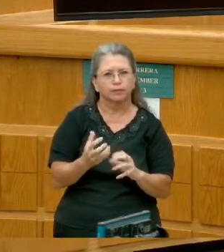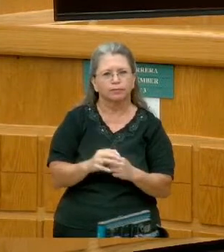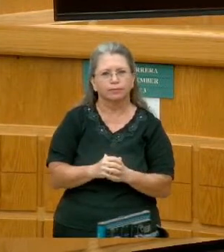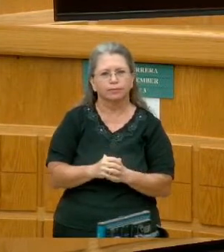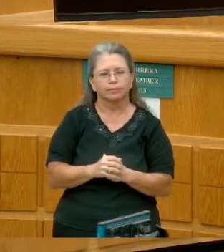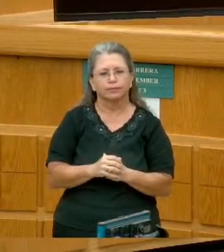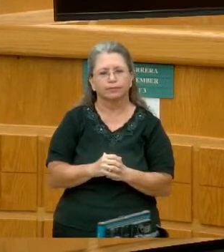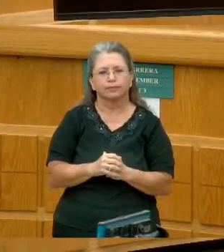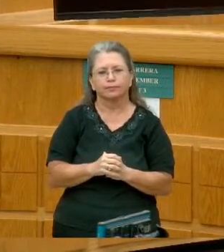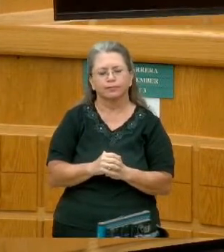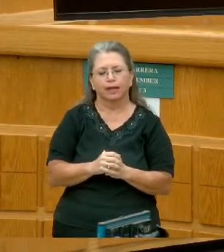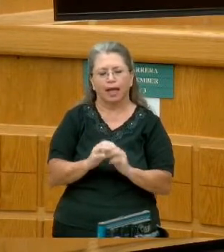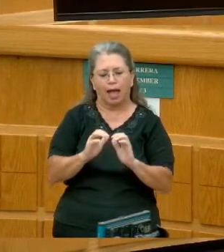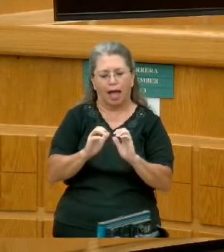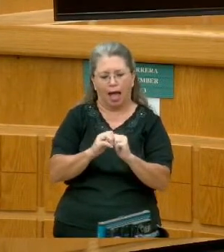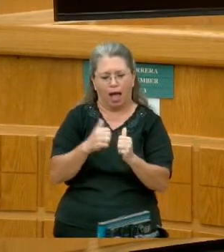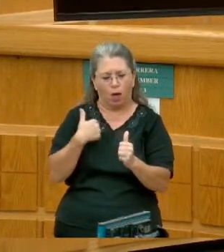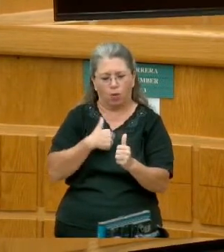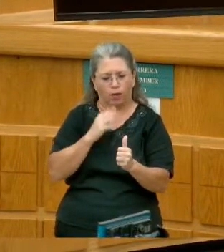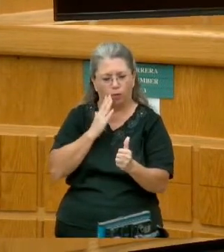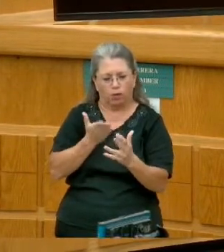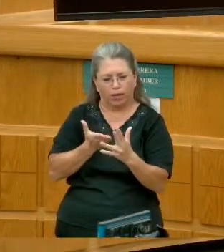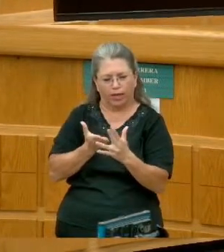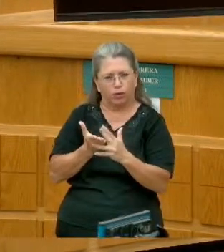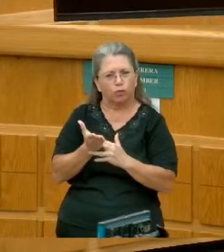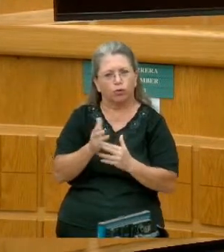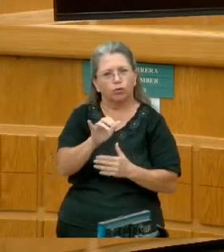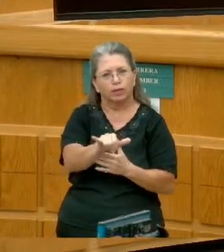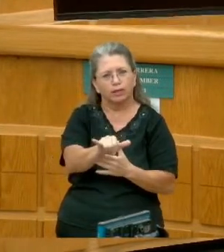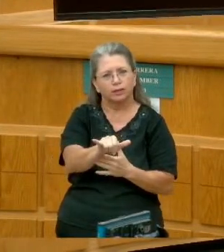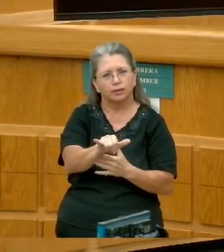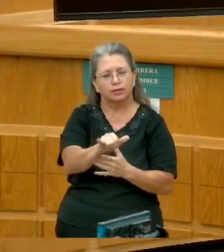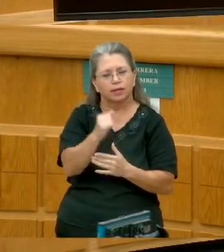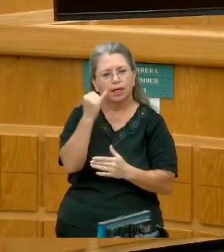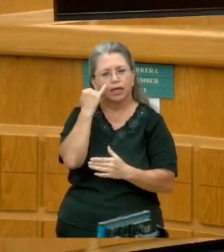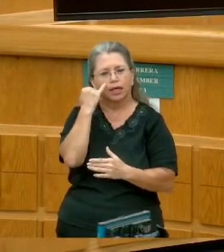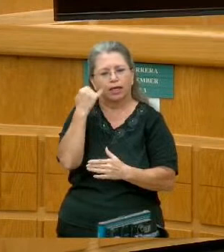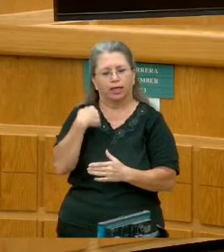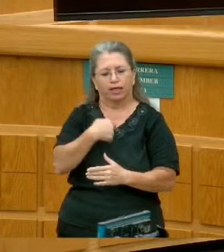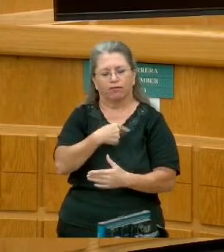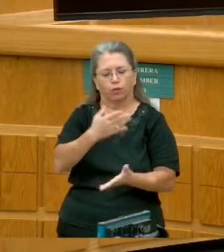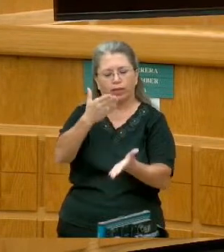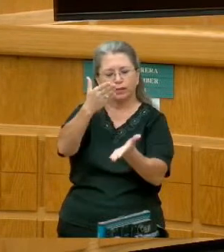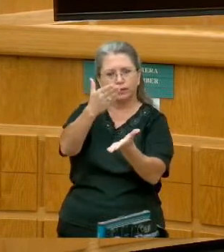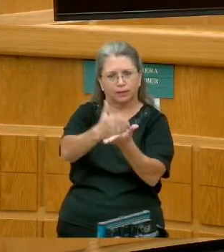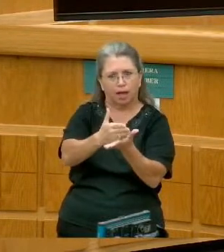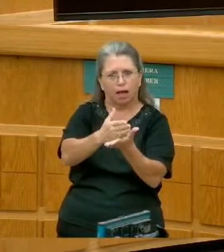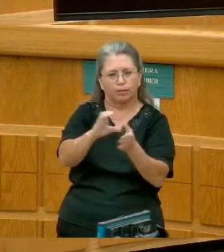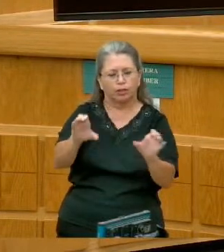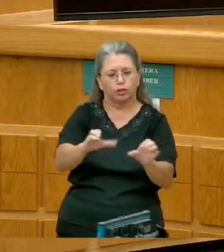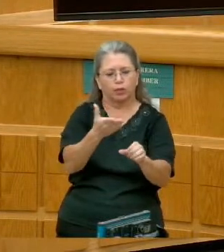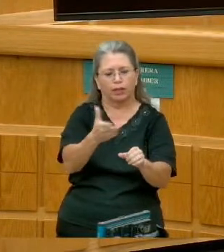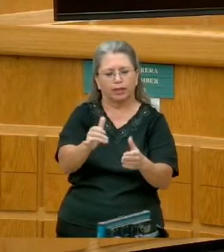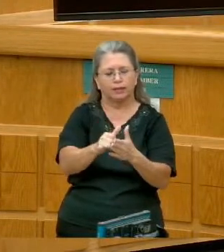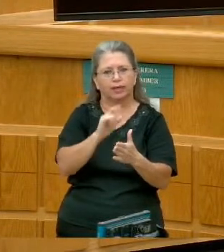And the only way we're going to get through it is if we stop doing the things that are hurting us.